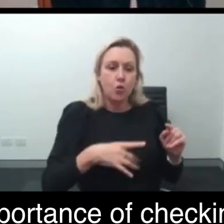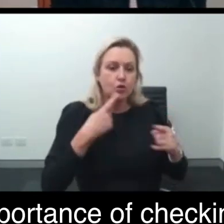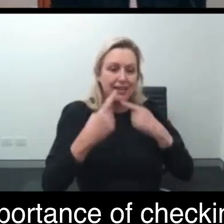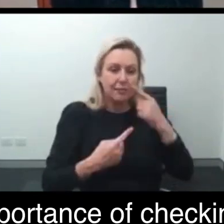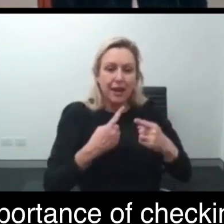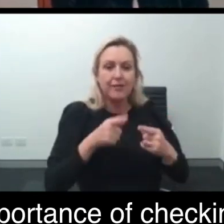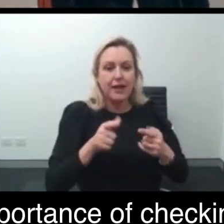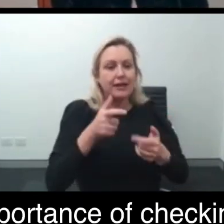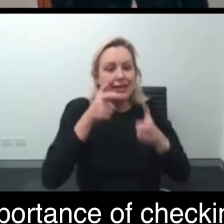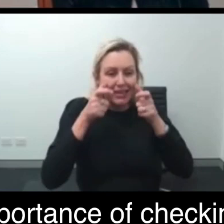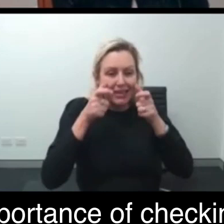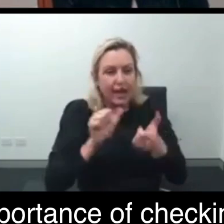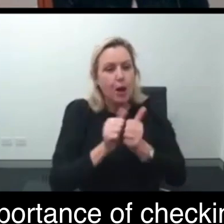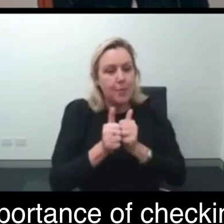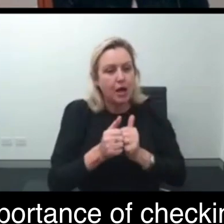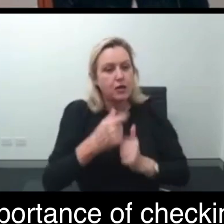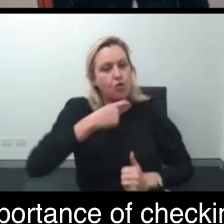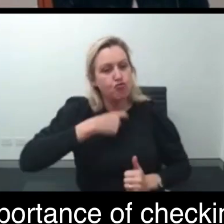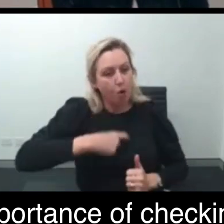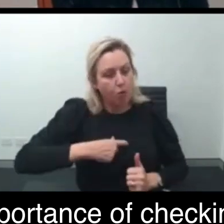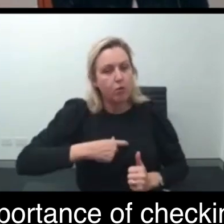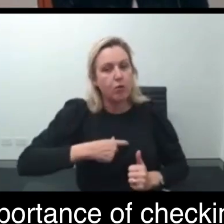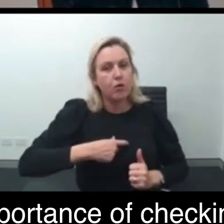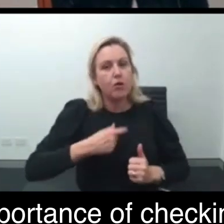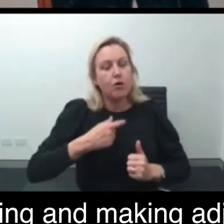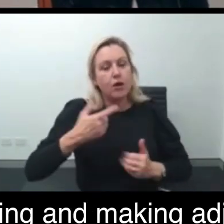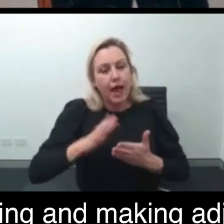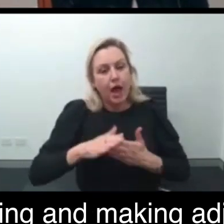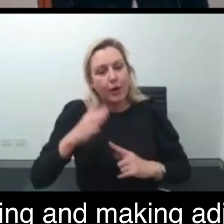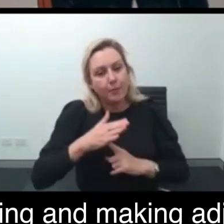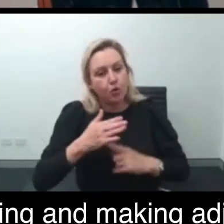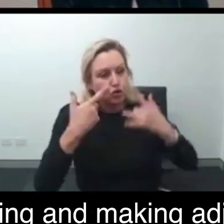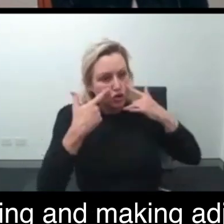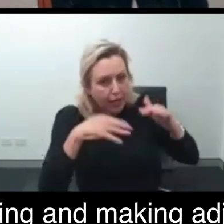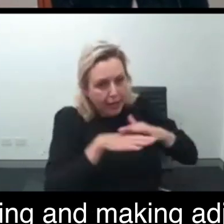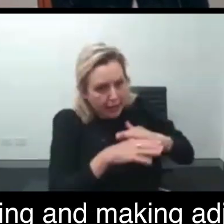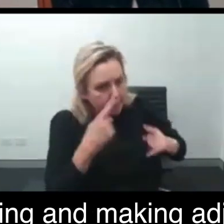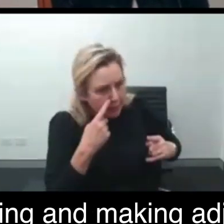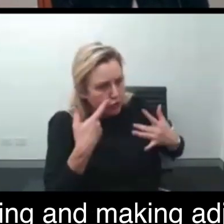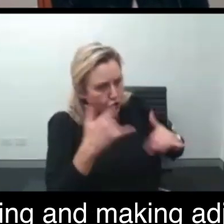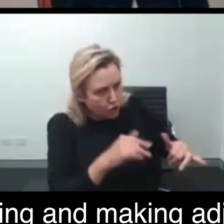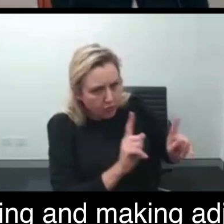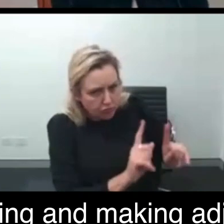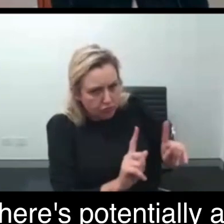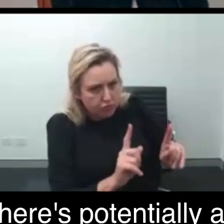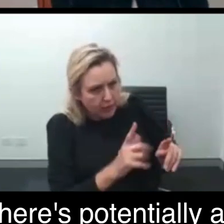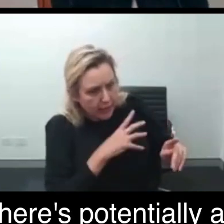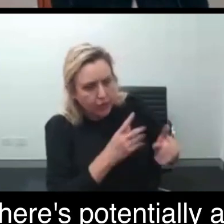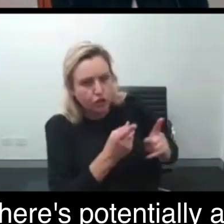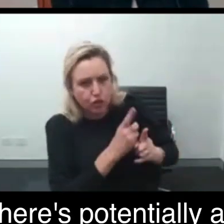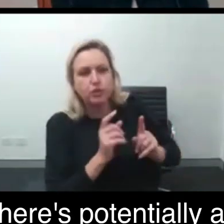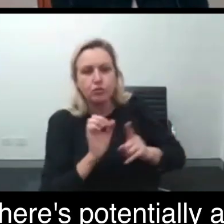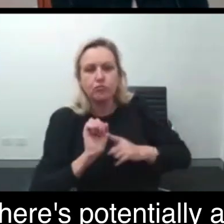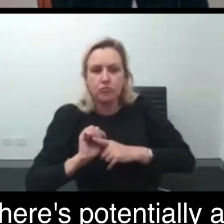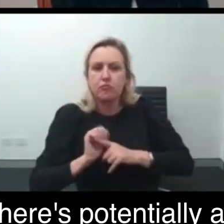partner role and the importance of checking in clinically on how people are going and making adjustments over time. But I